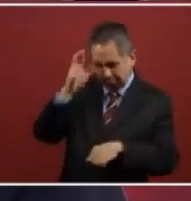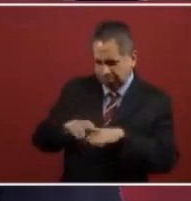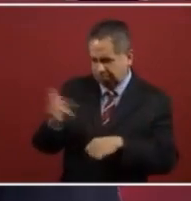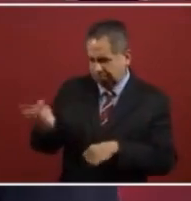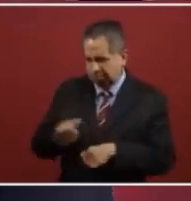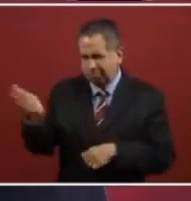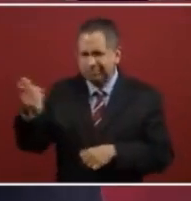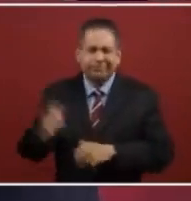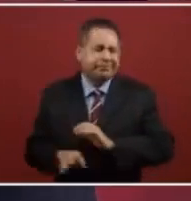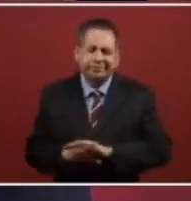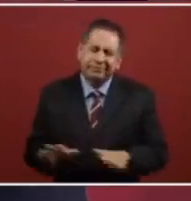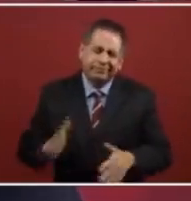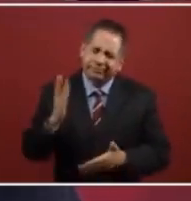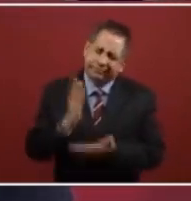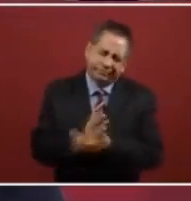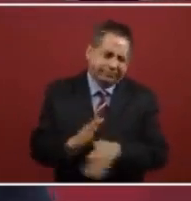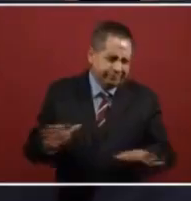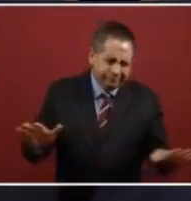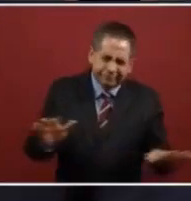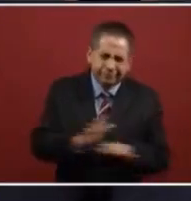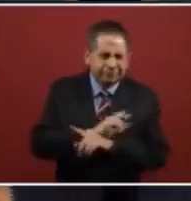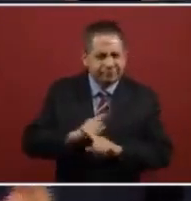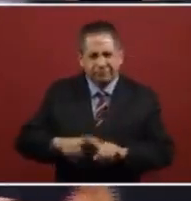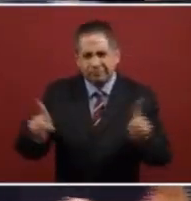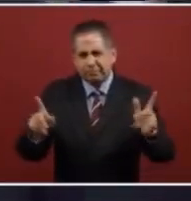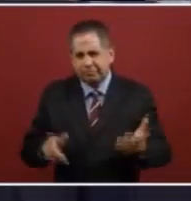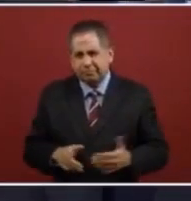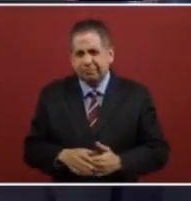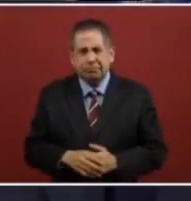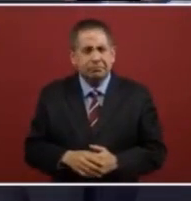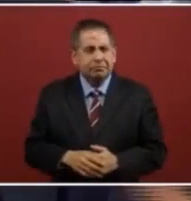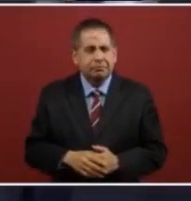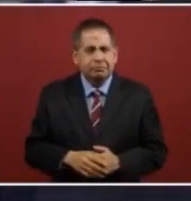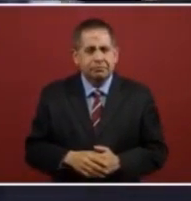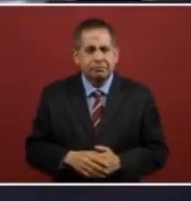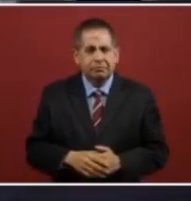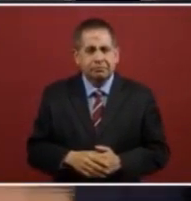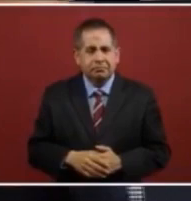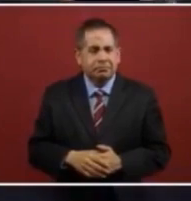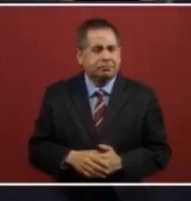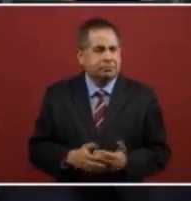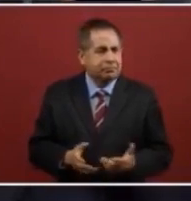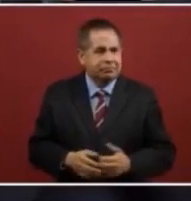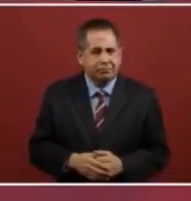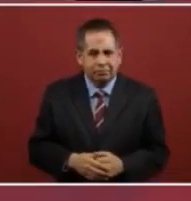Ya cambió esto. He O sea, says, no, he says, now these things have changed.